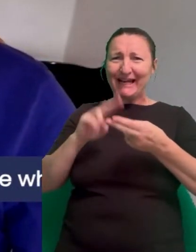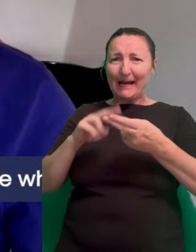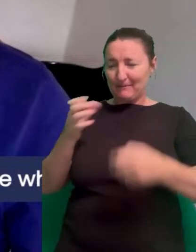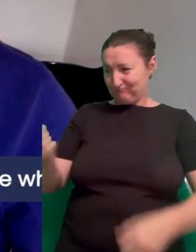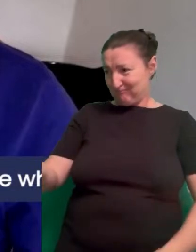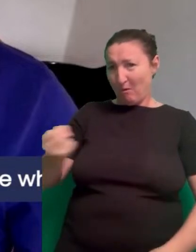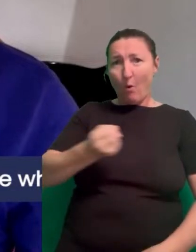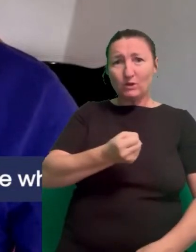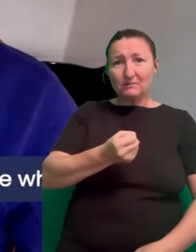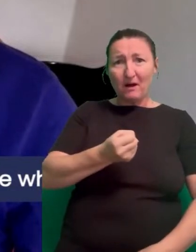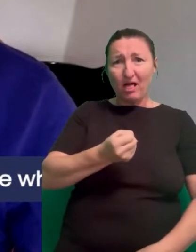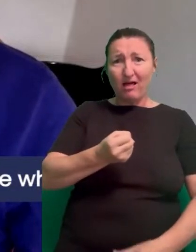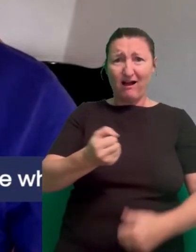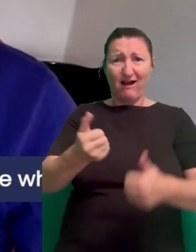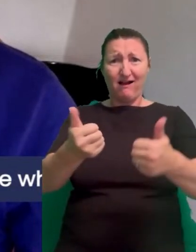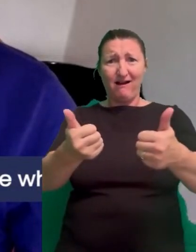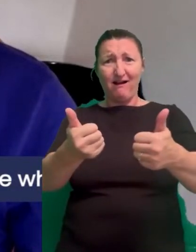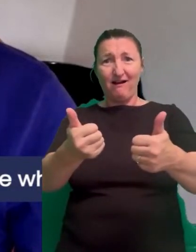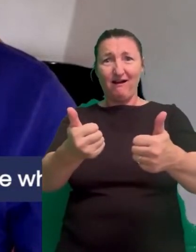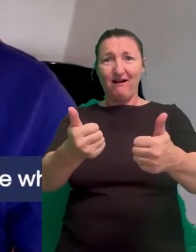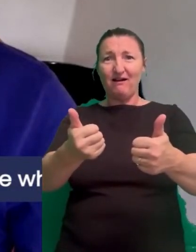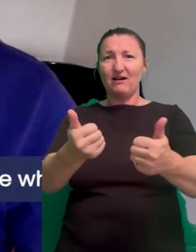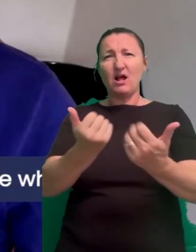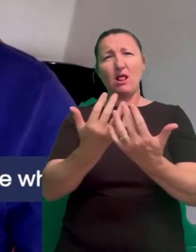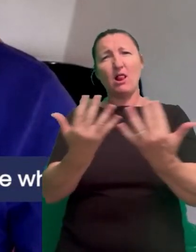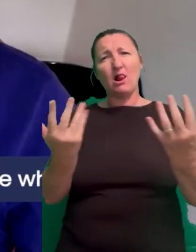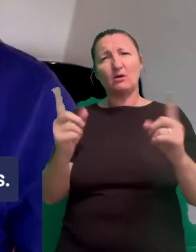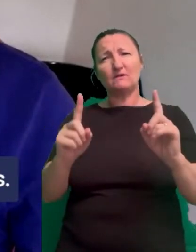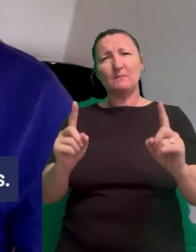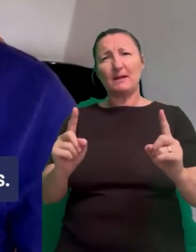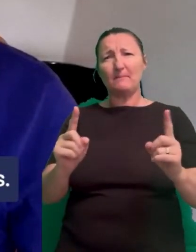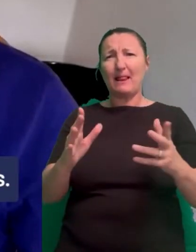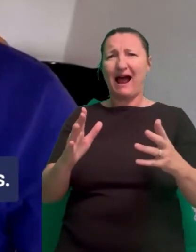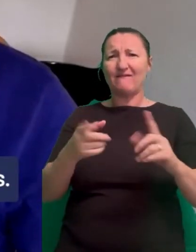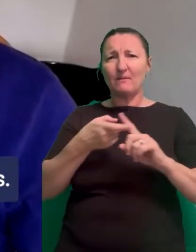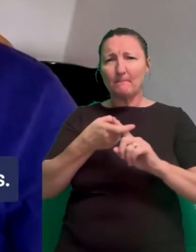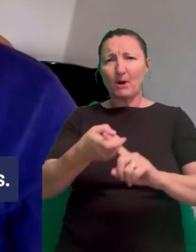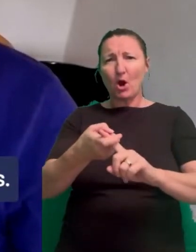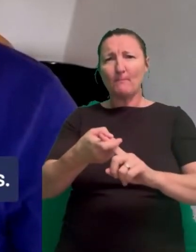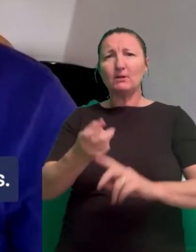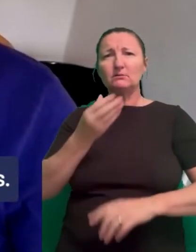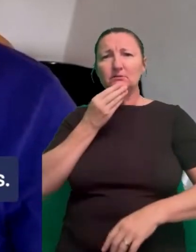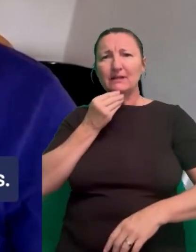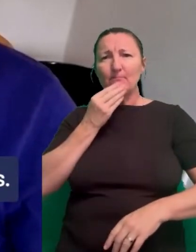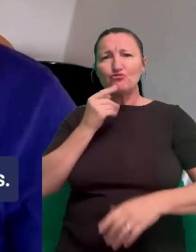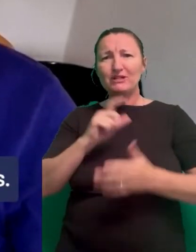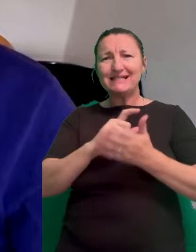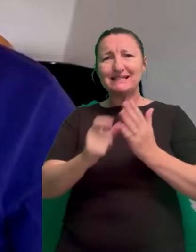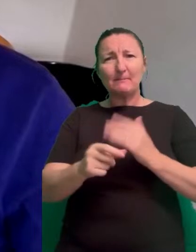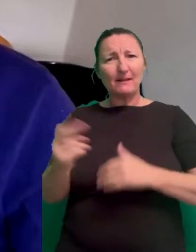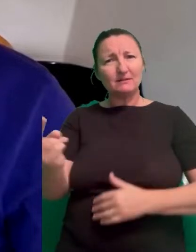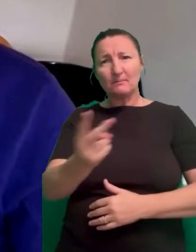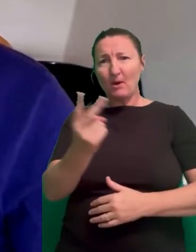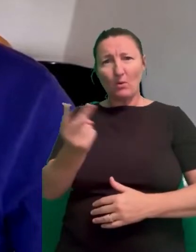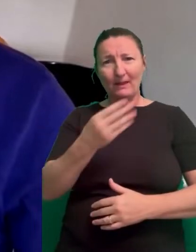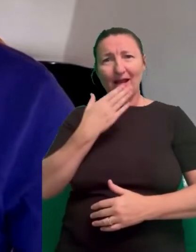scalable, and portable for many people who may have permanent and temporary disabilities. We all